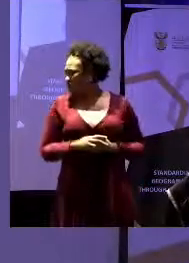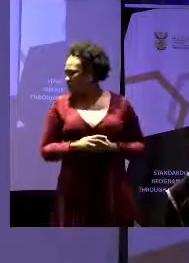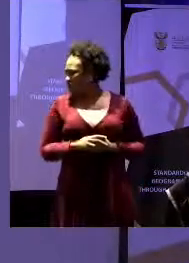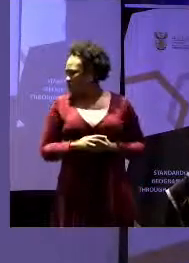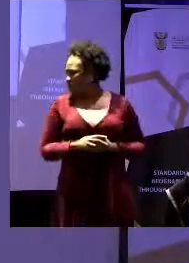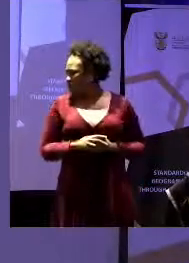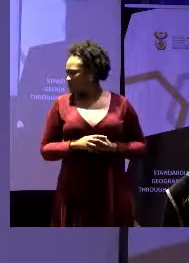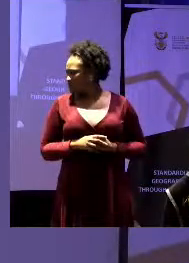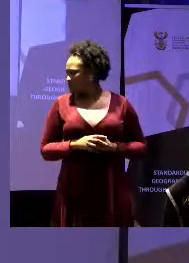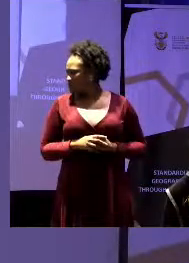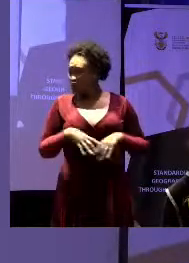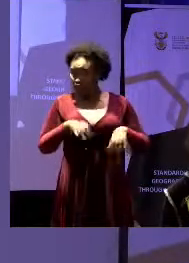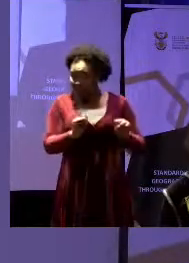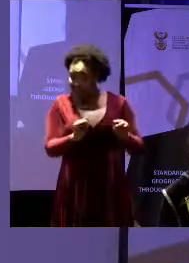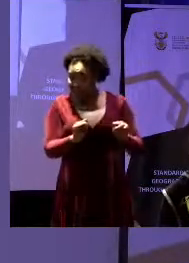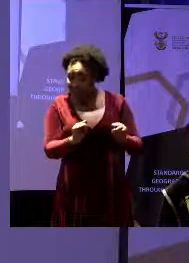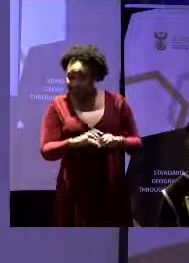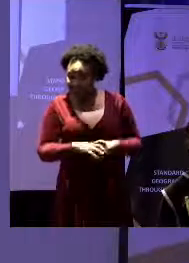Chair.